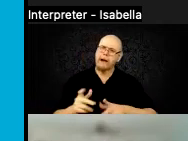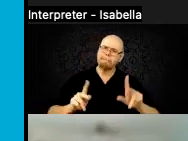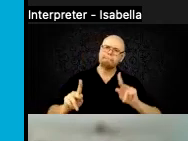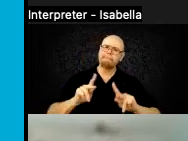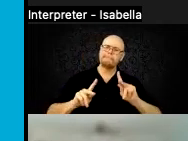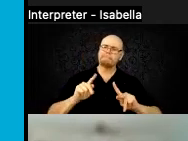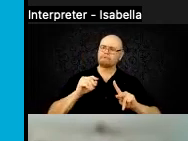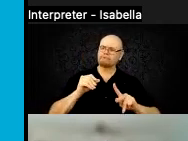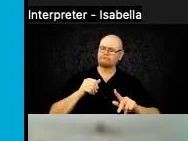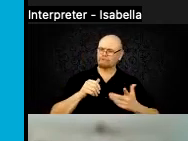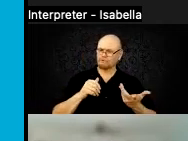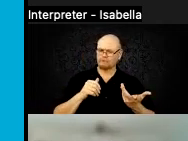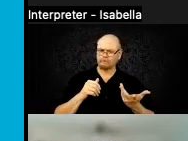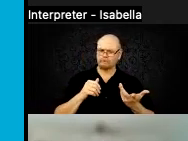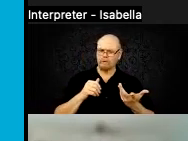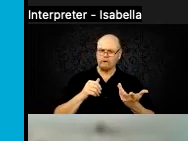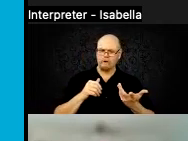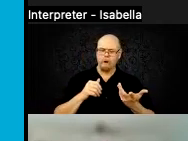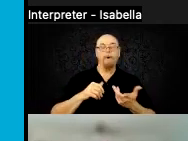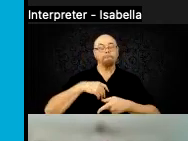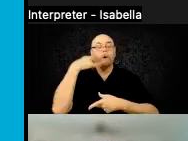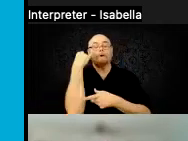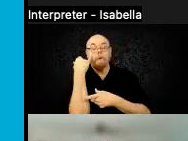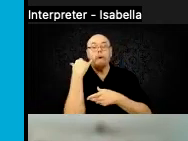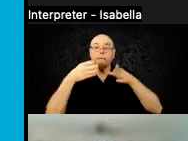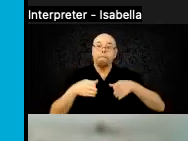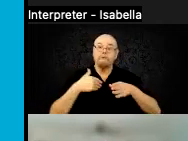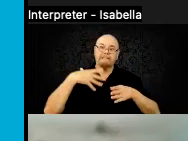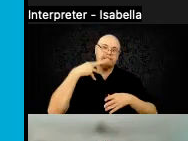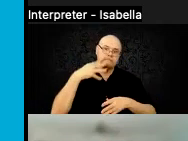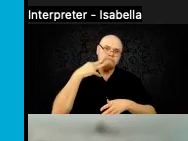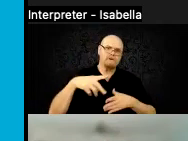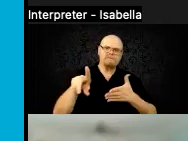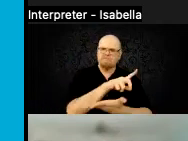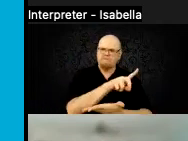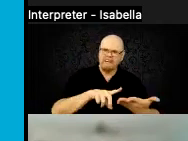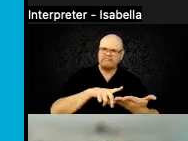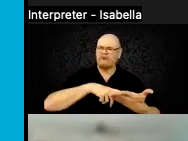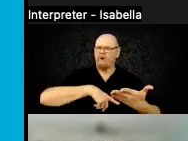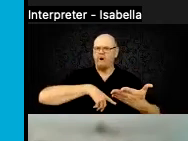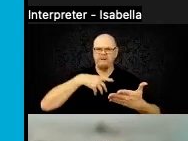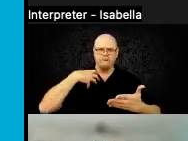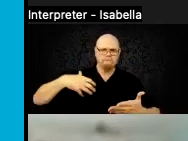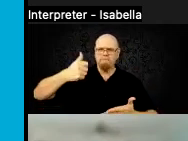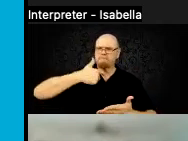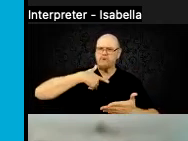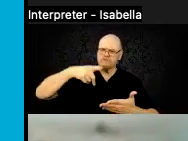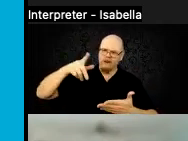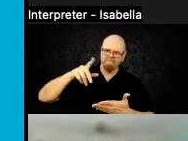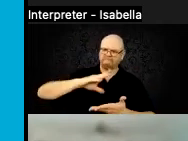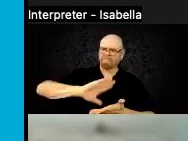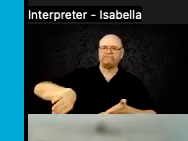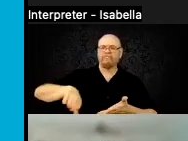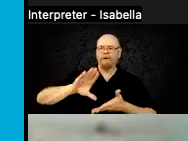with really difficult discrimination cases and tricky employers. As we'll talk about a little bit further in the